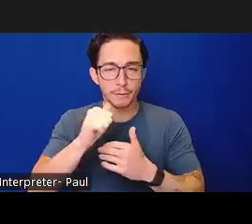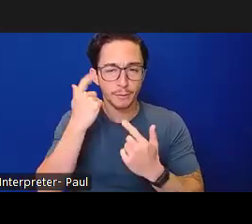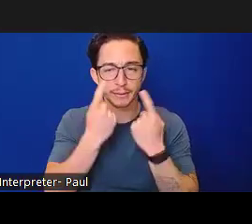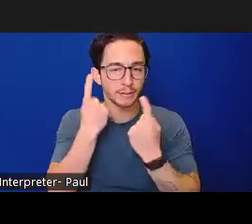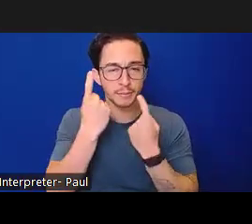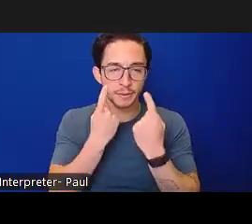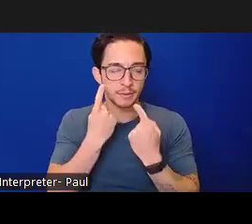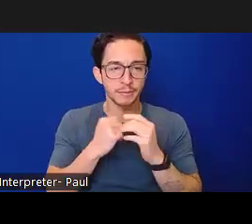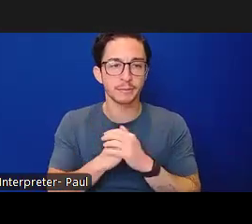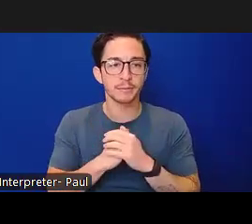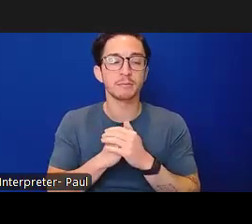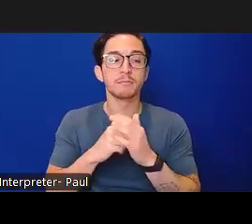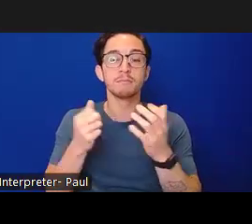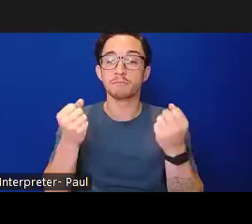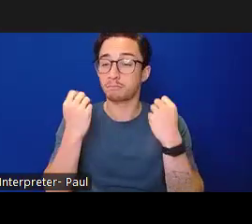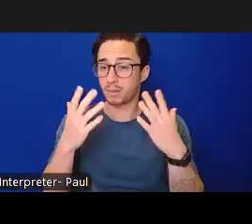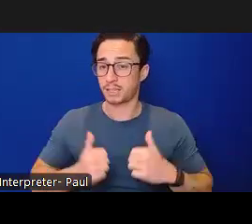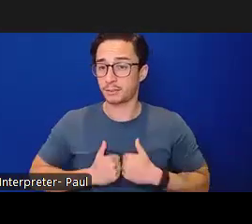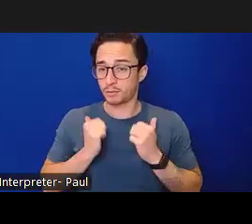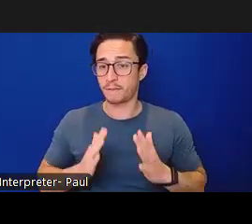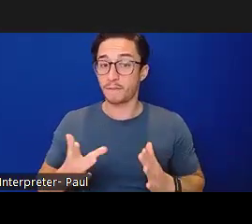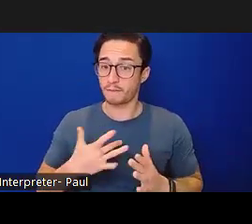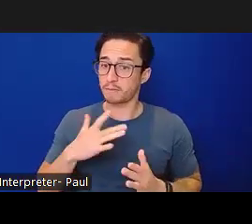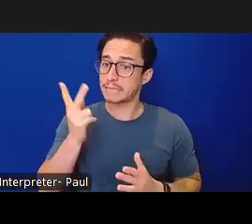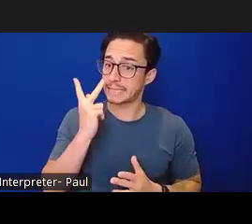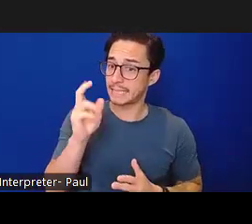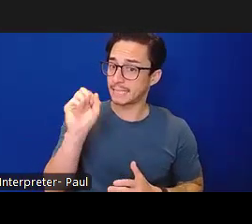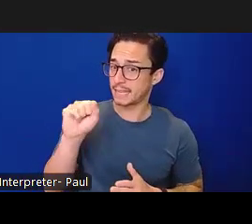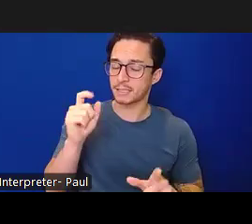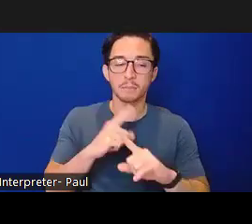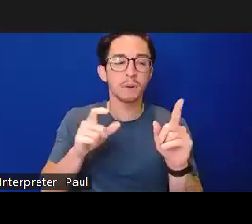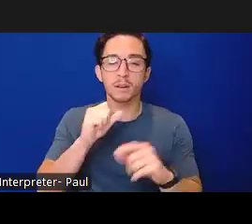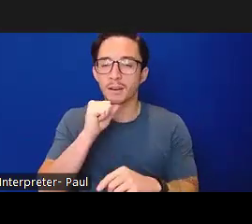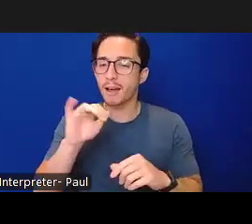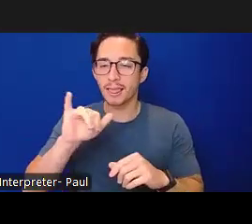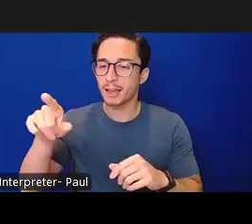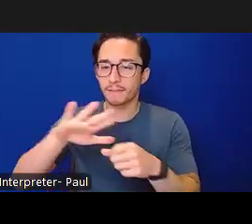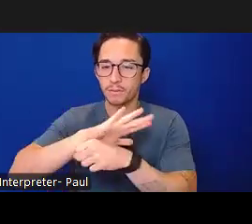And so many survivors may feel seen, but they don't feel understood.